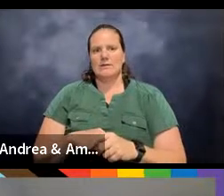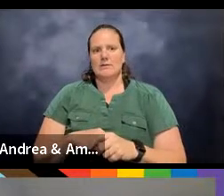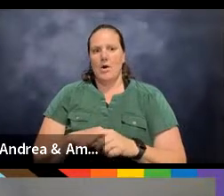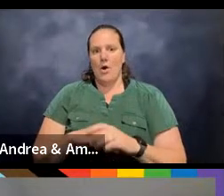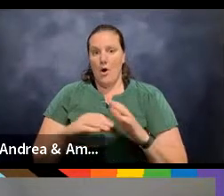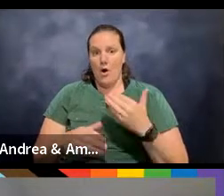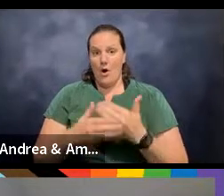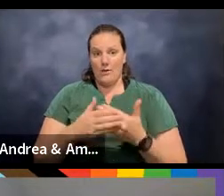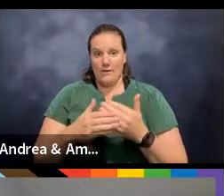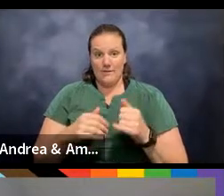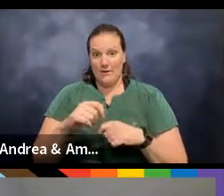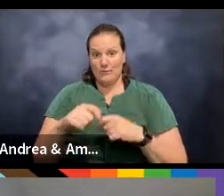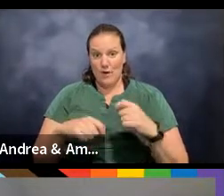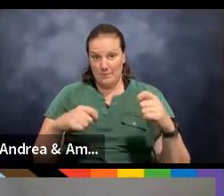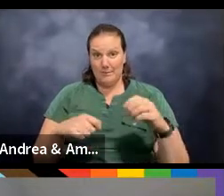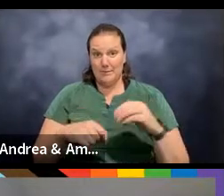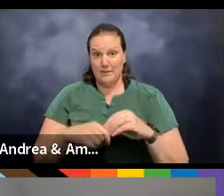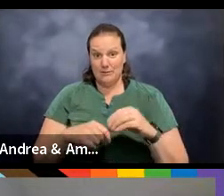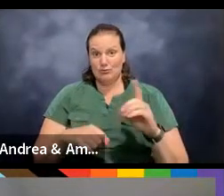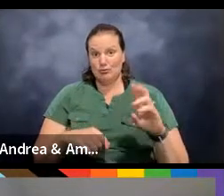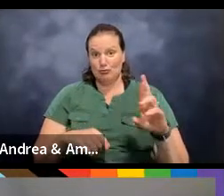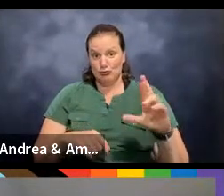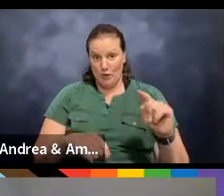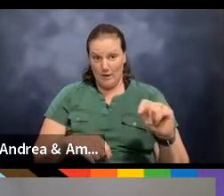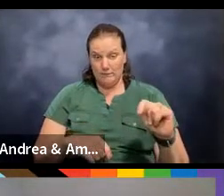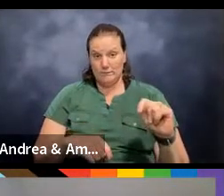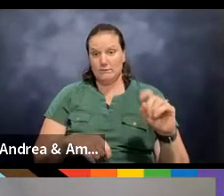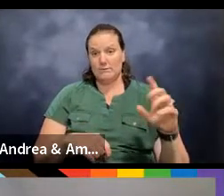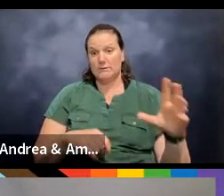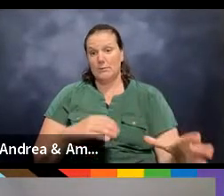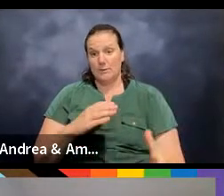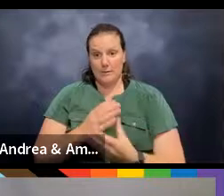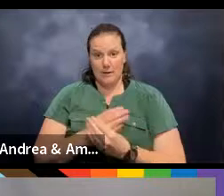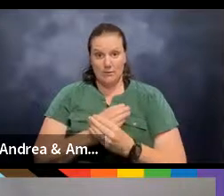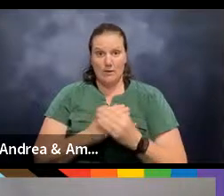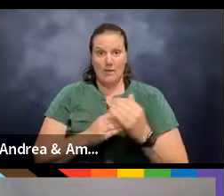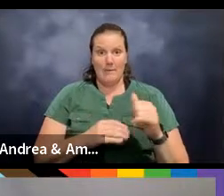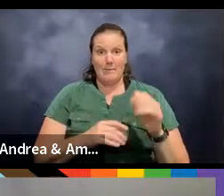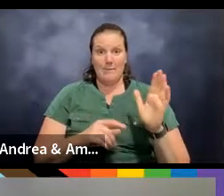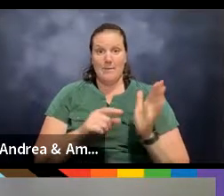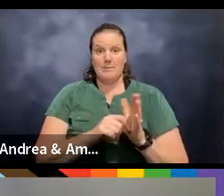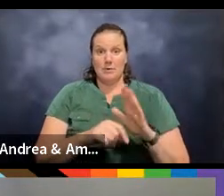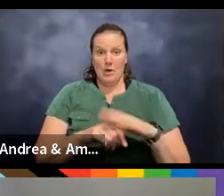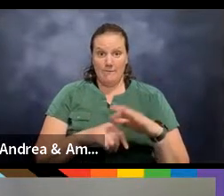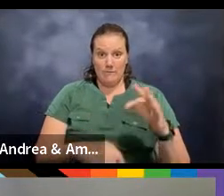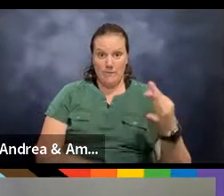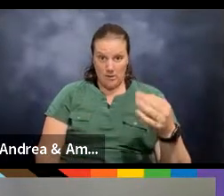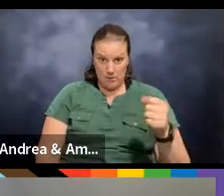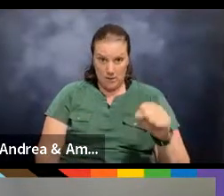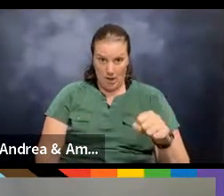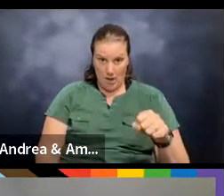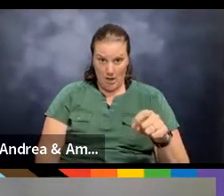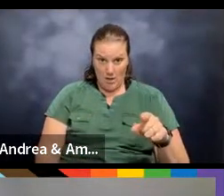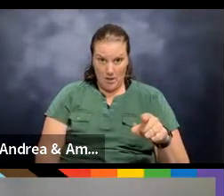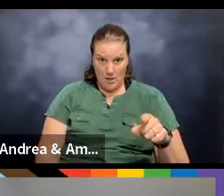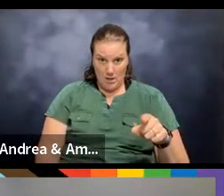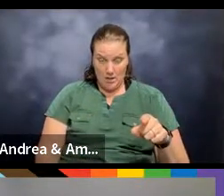that wrapped into the draft supplemental that is being published on Friday? Yeah. Yeah. So